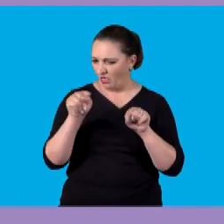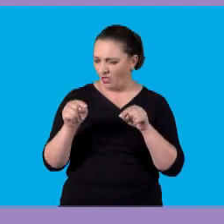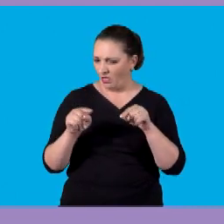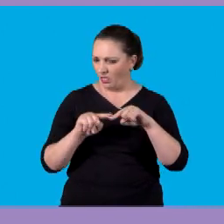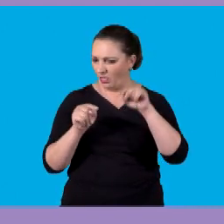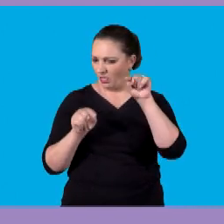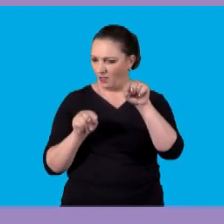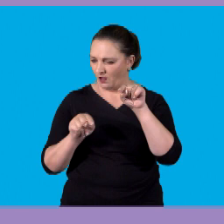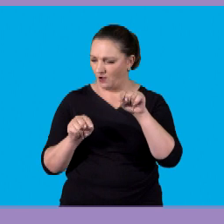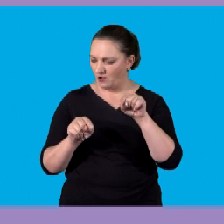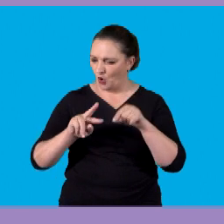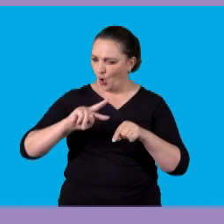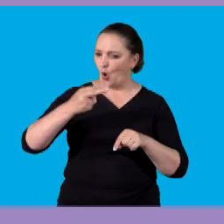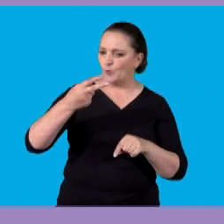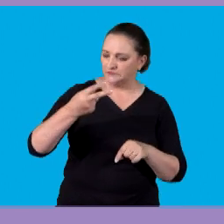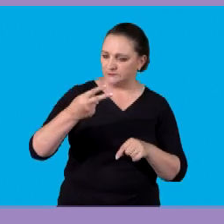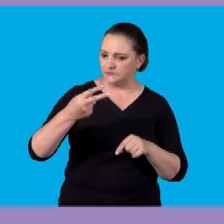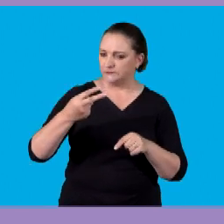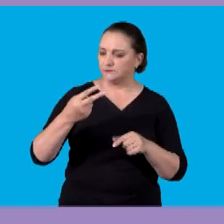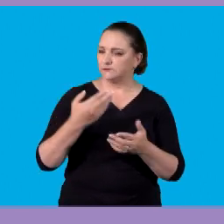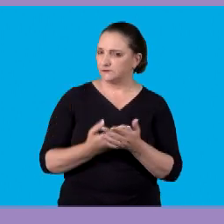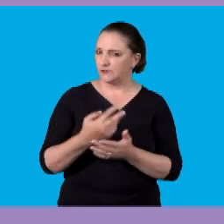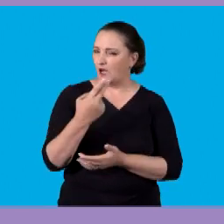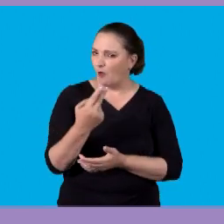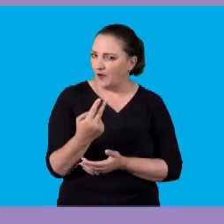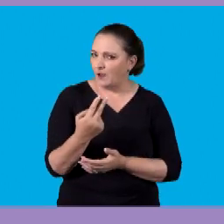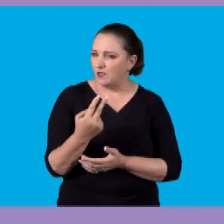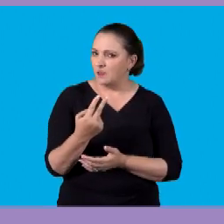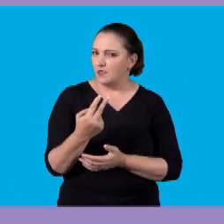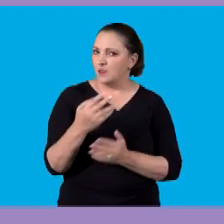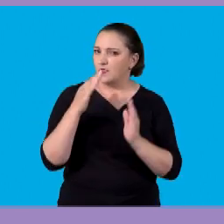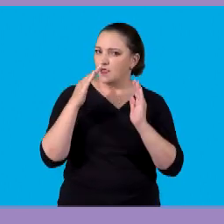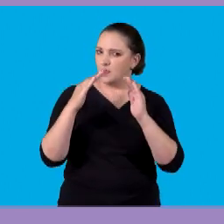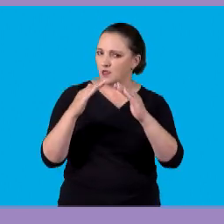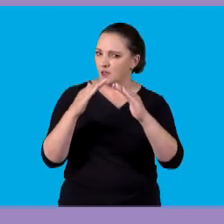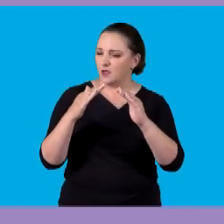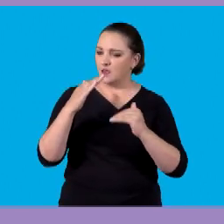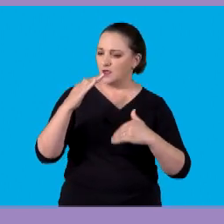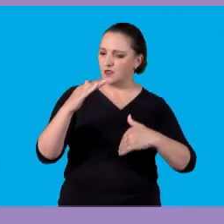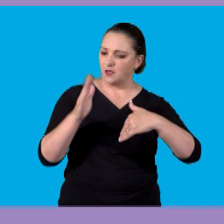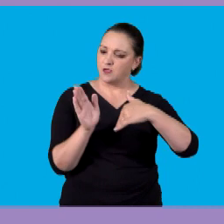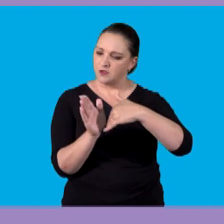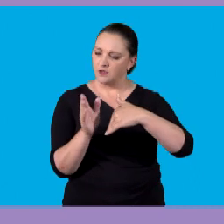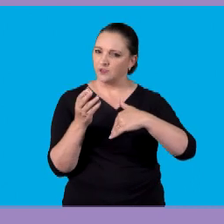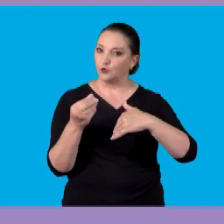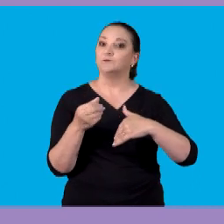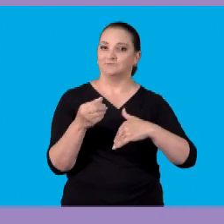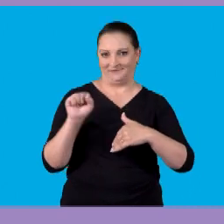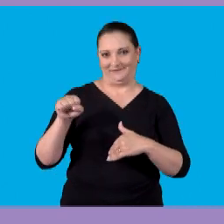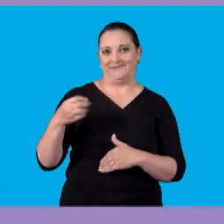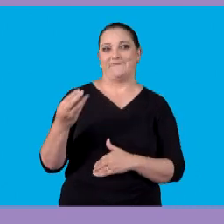that are equal? Yes, a kite also has at least one pair of opposite angles that are